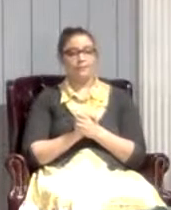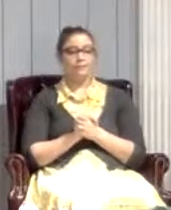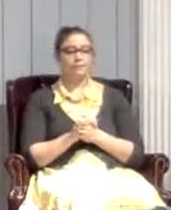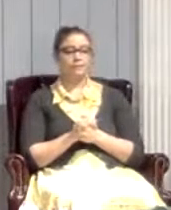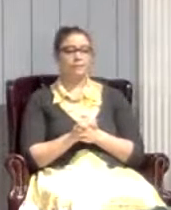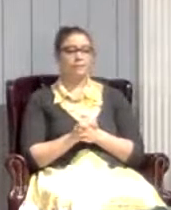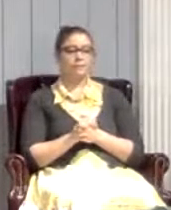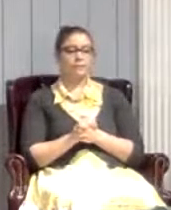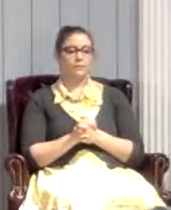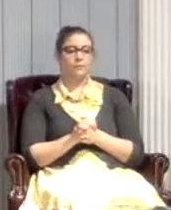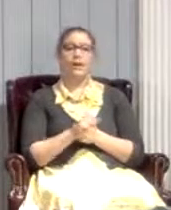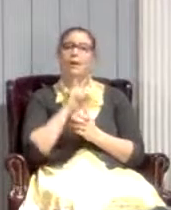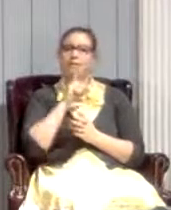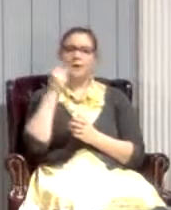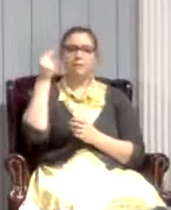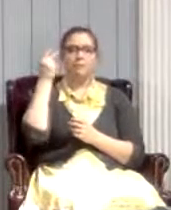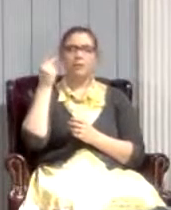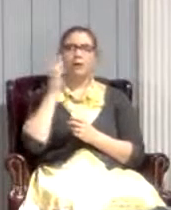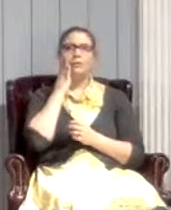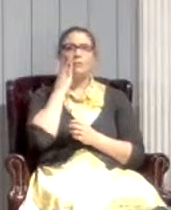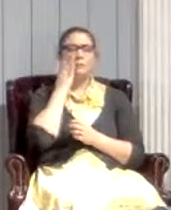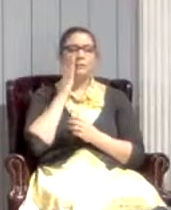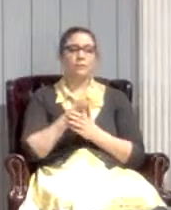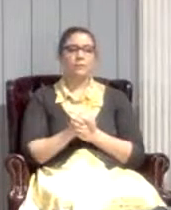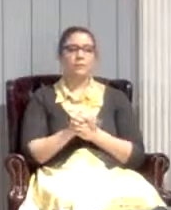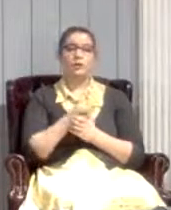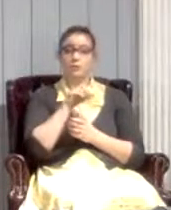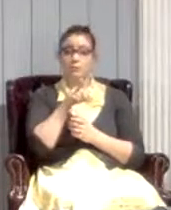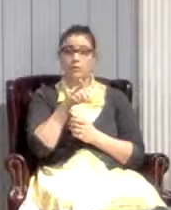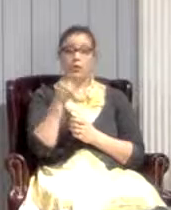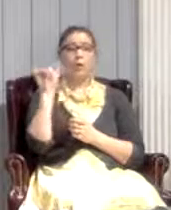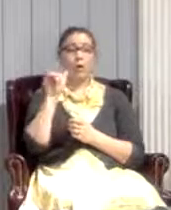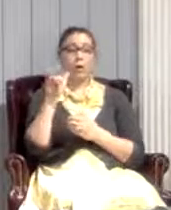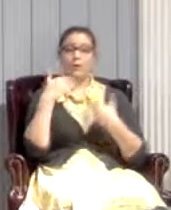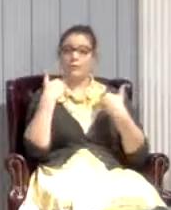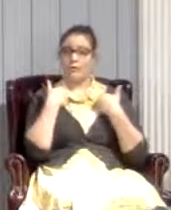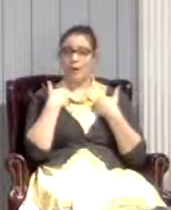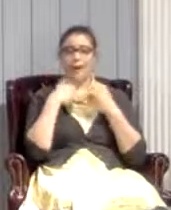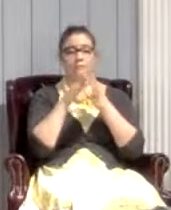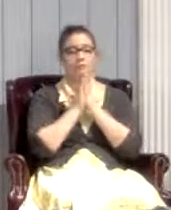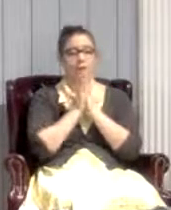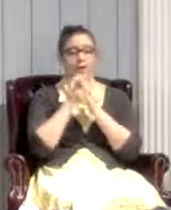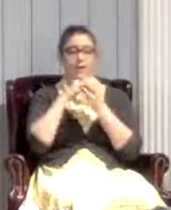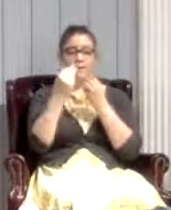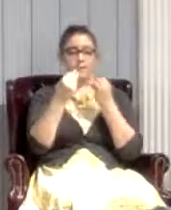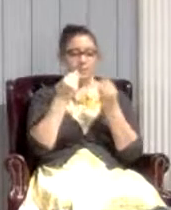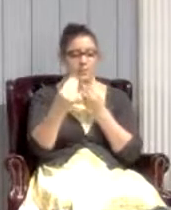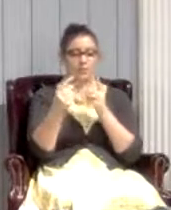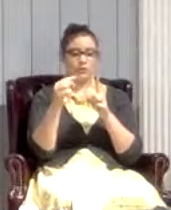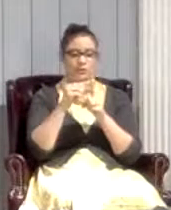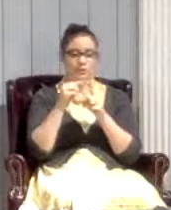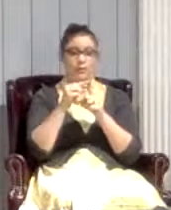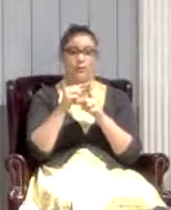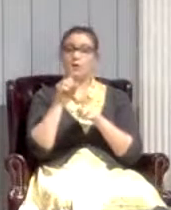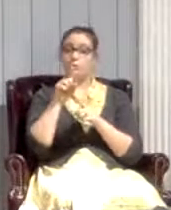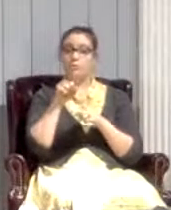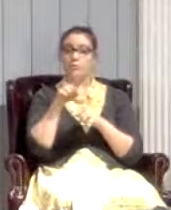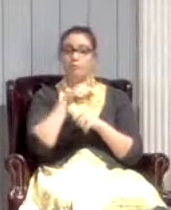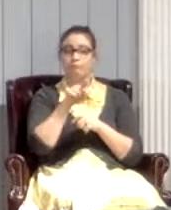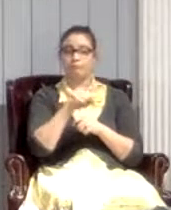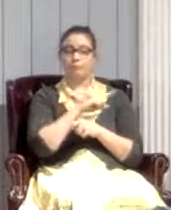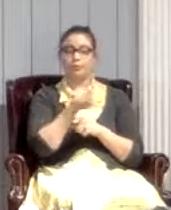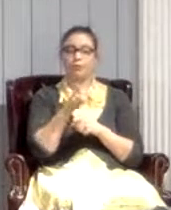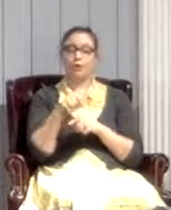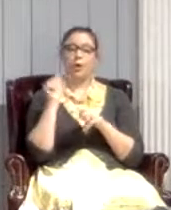apostle, it doesn't mean that you also have prayer in the ministry of the word. You are also able to use those things. But I want to